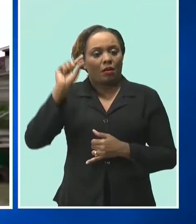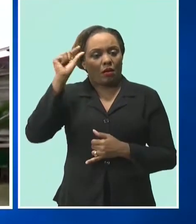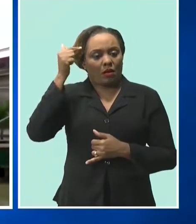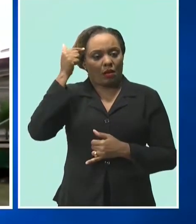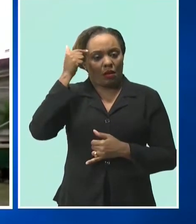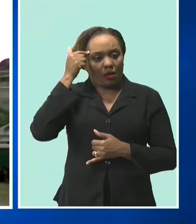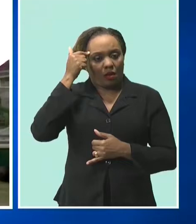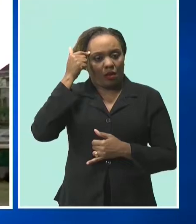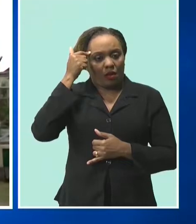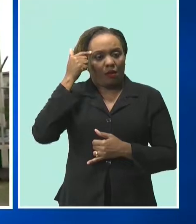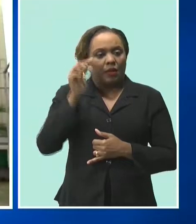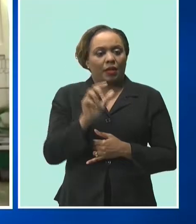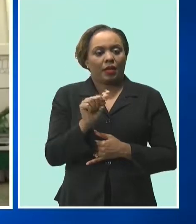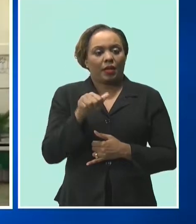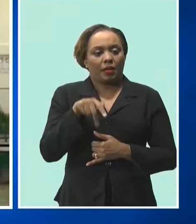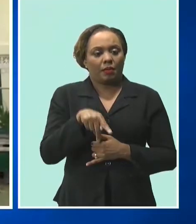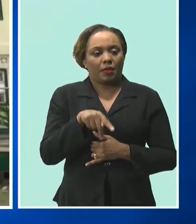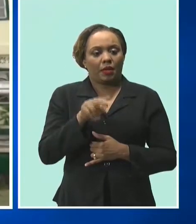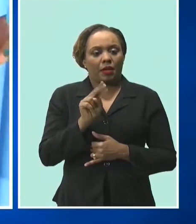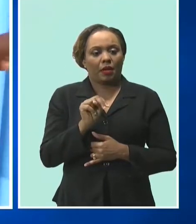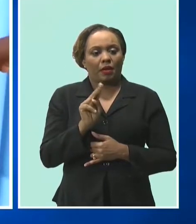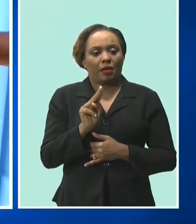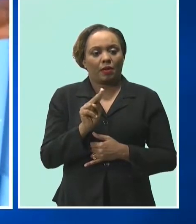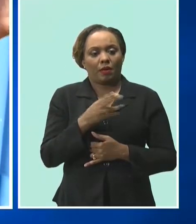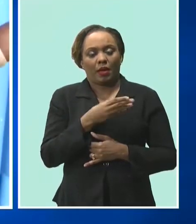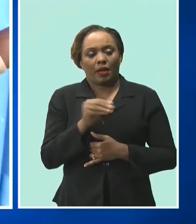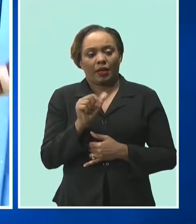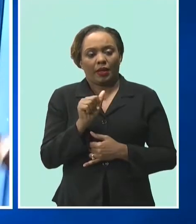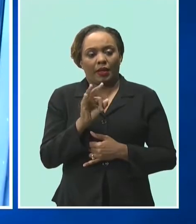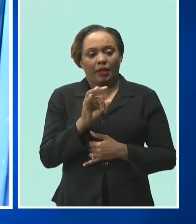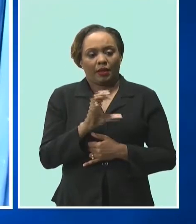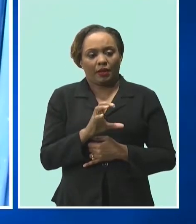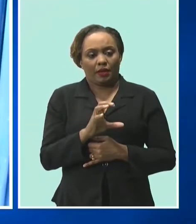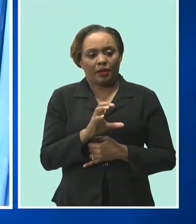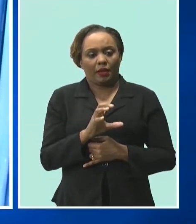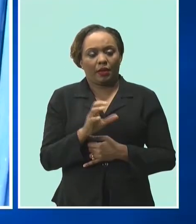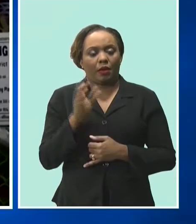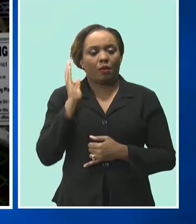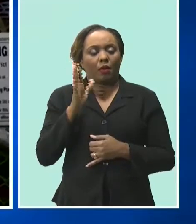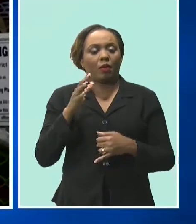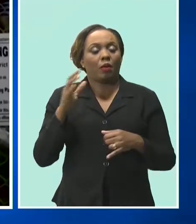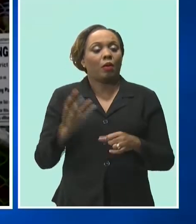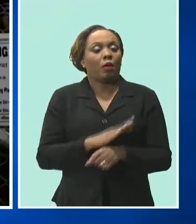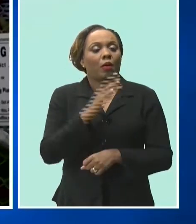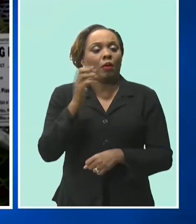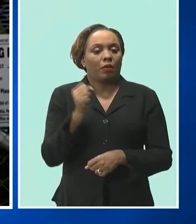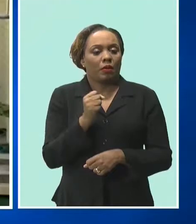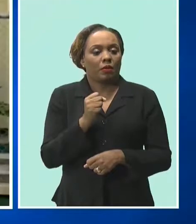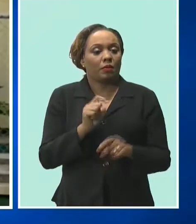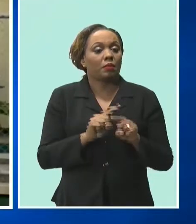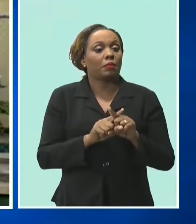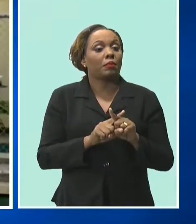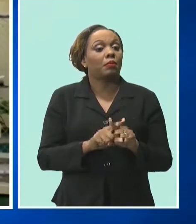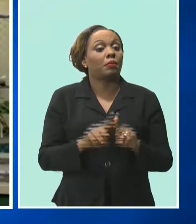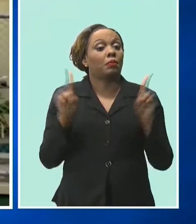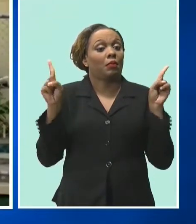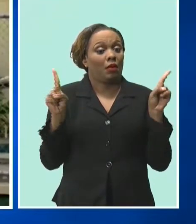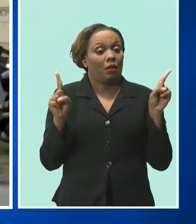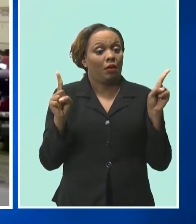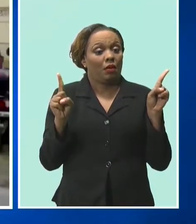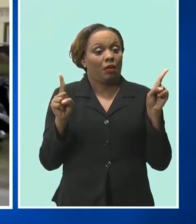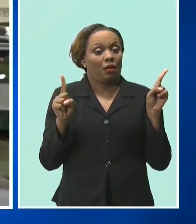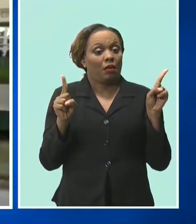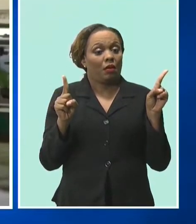a Partnership for National Unity plus the Alliance for Change, the APNU AFC, would have secured another term in office. However, Acting